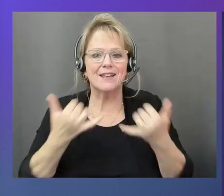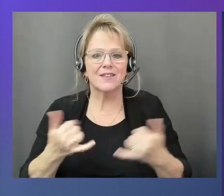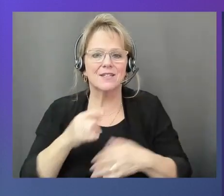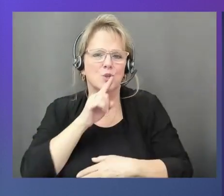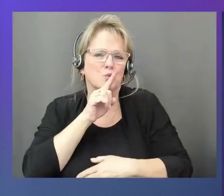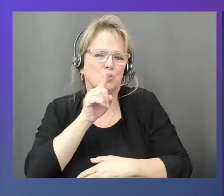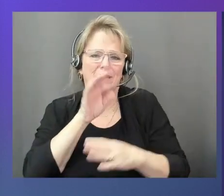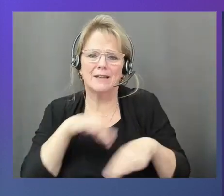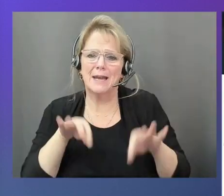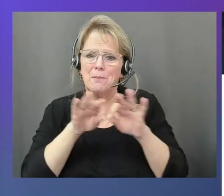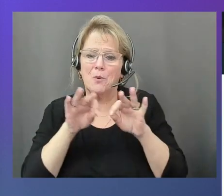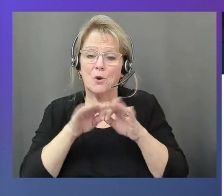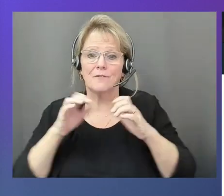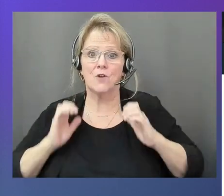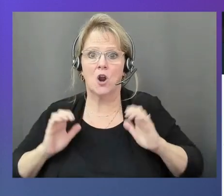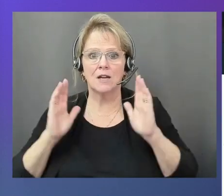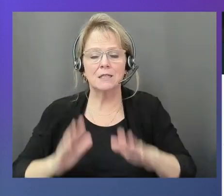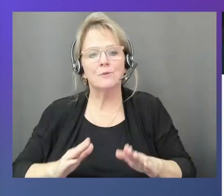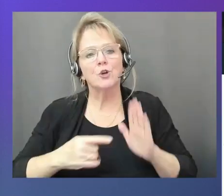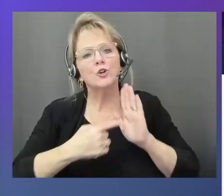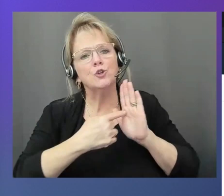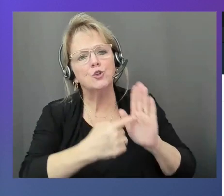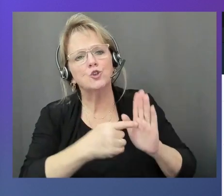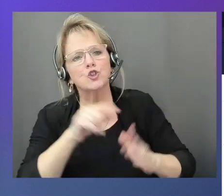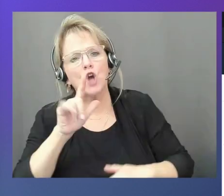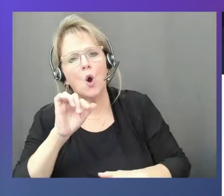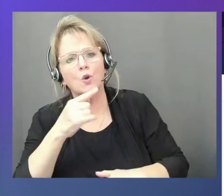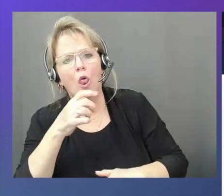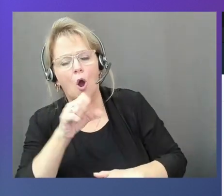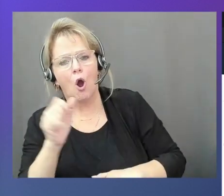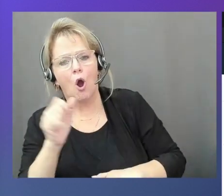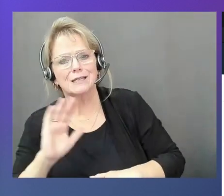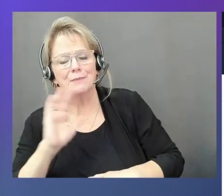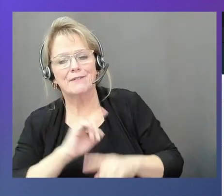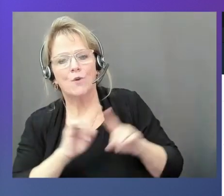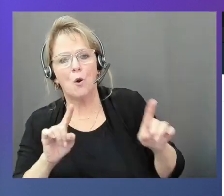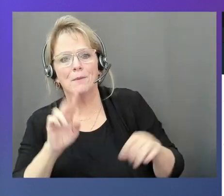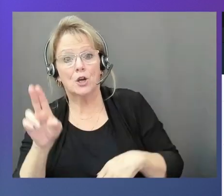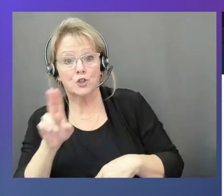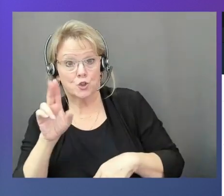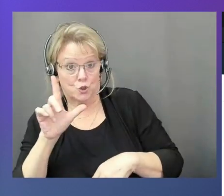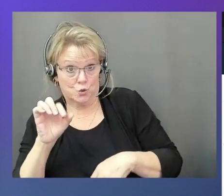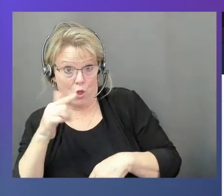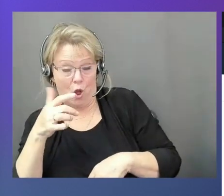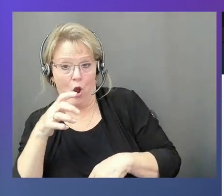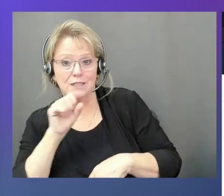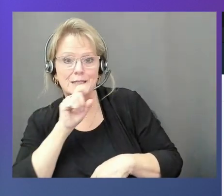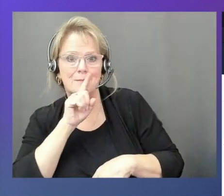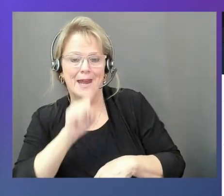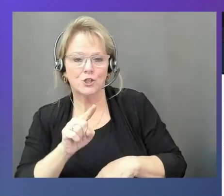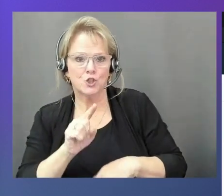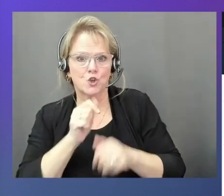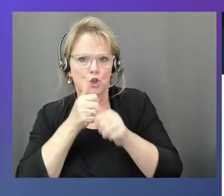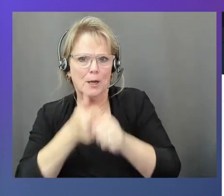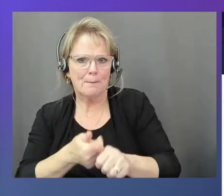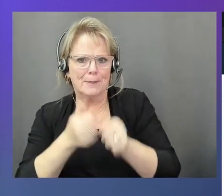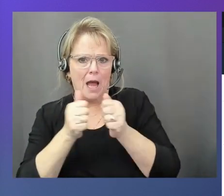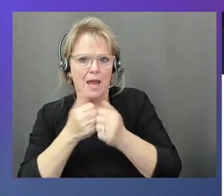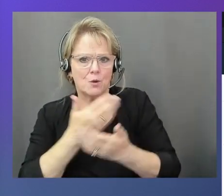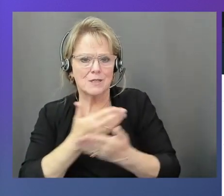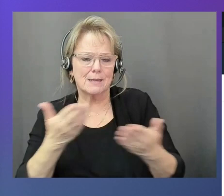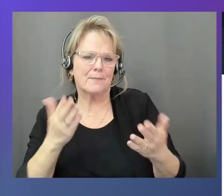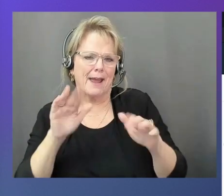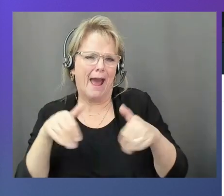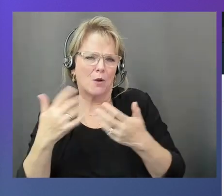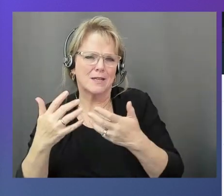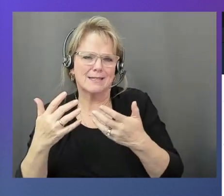logs earlier, but you use logs to make sure you're compliant with something usually. So how do those work together? Yeah, so,